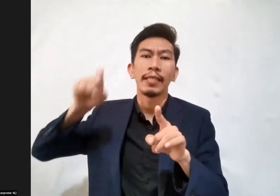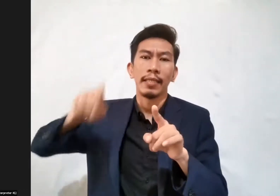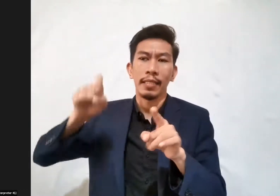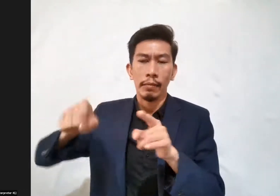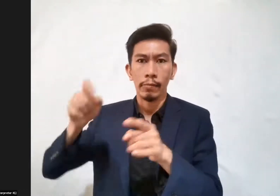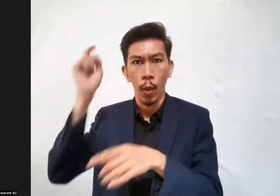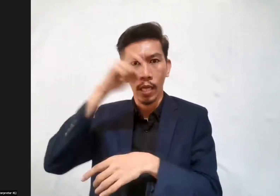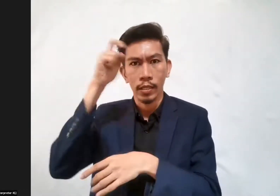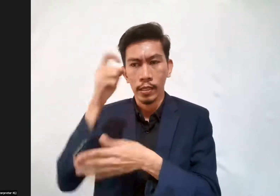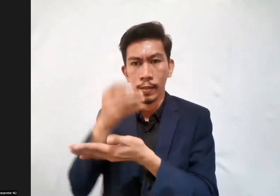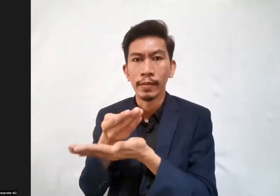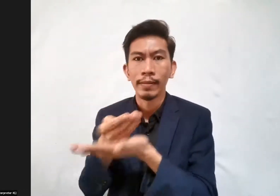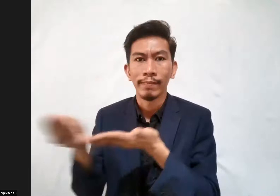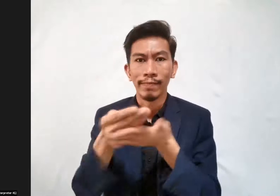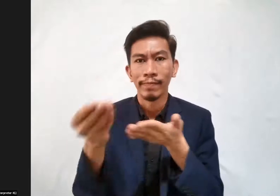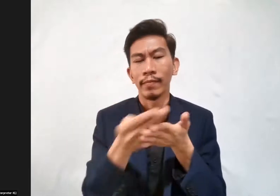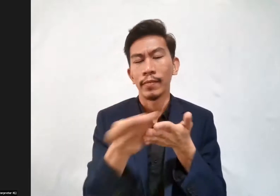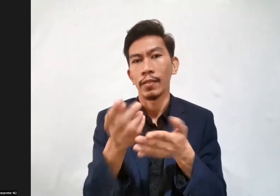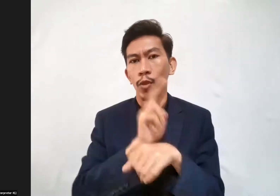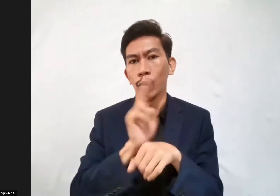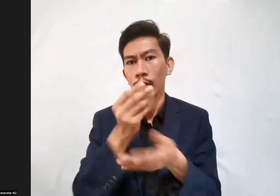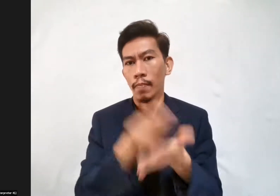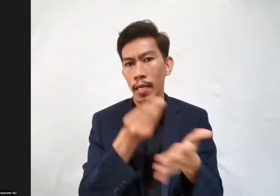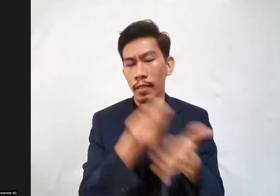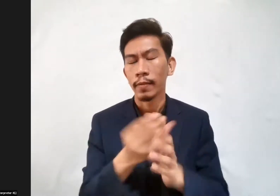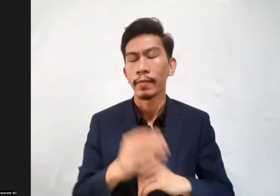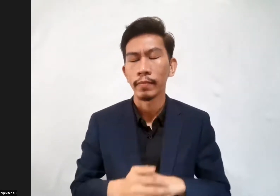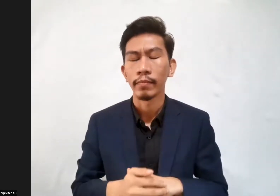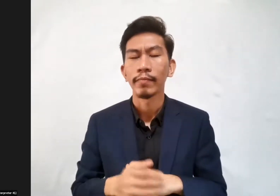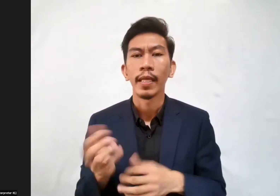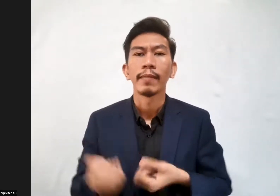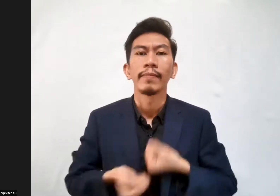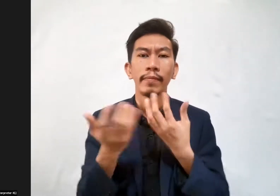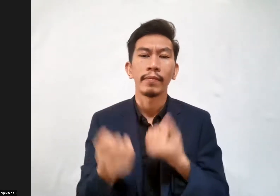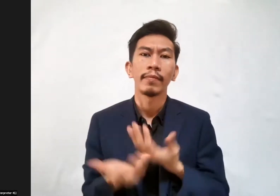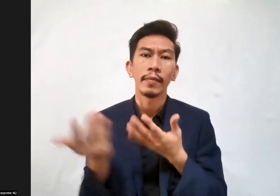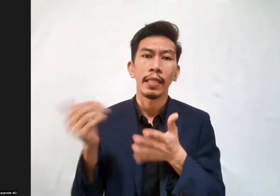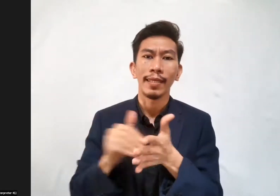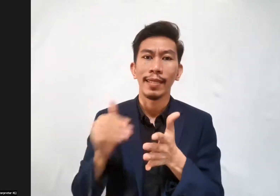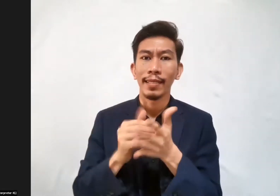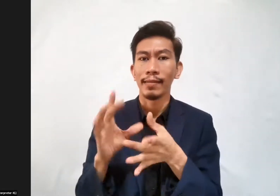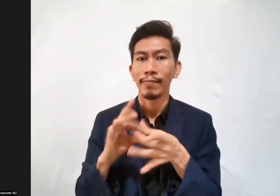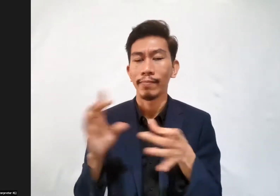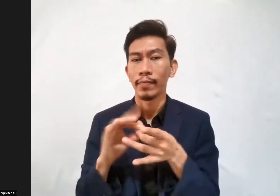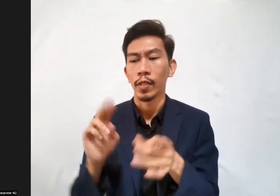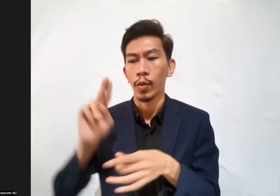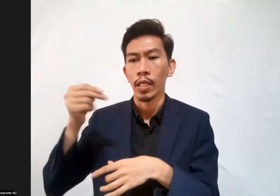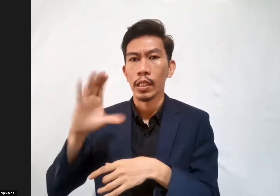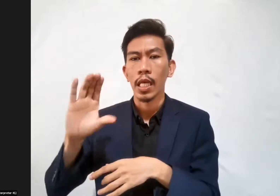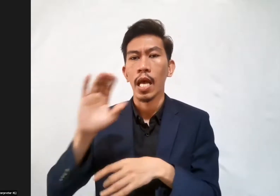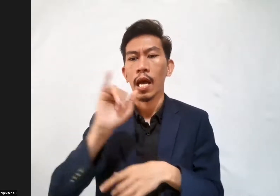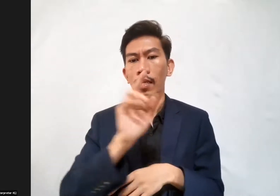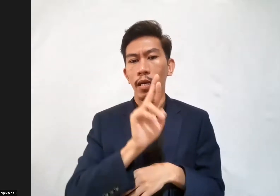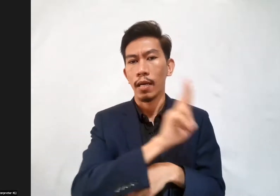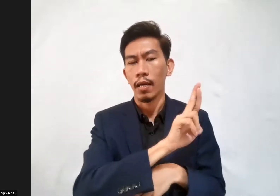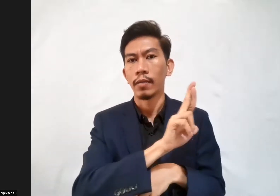funds. Allow me to also share, because it was mentioned many times on universal healthcare. The IRR of the